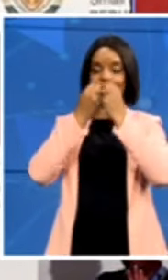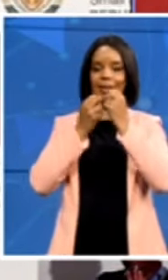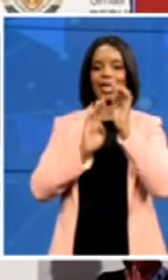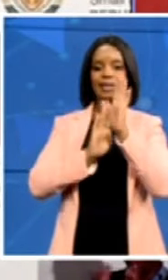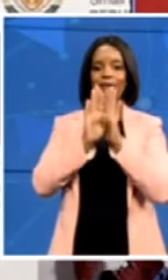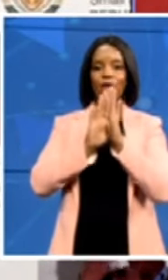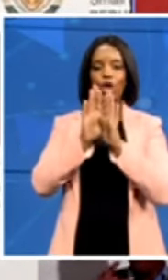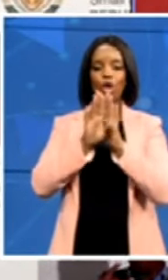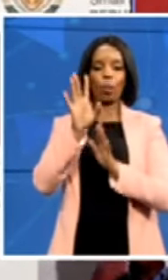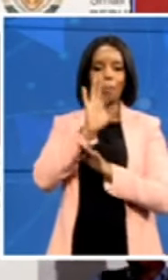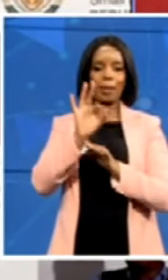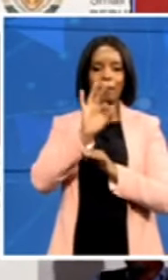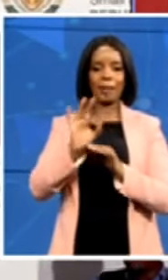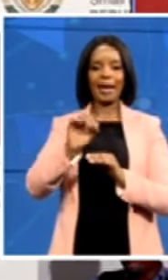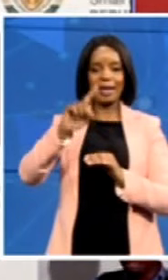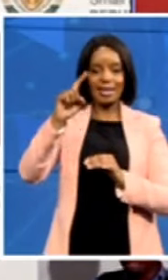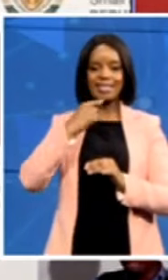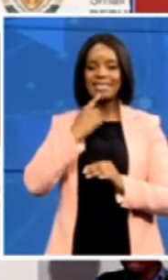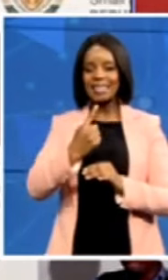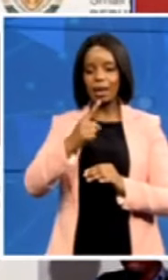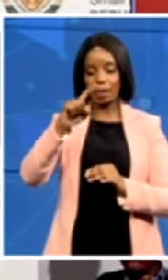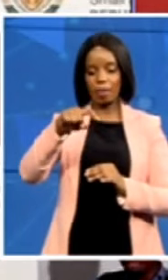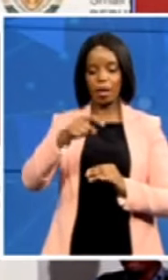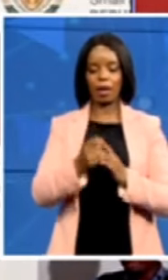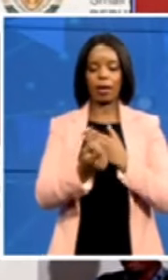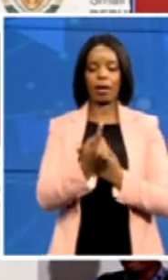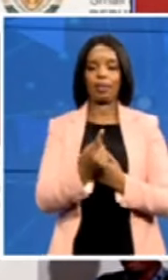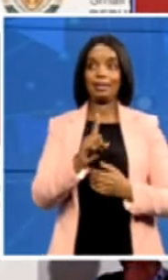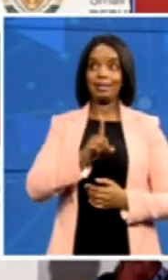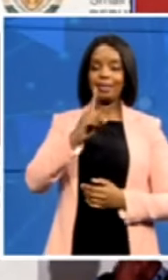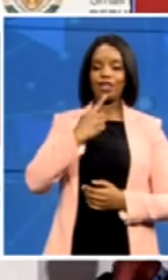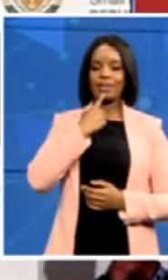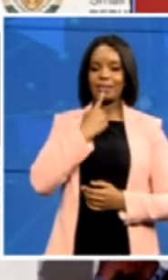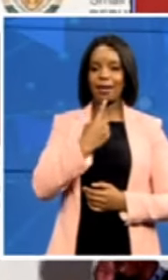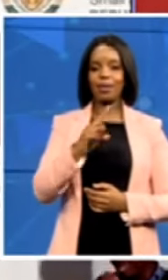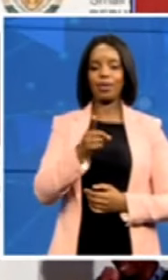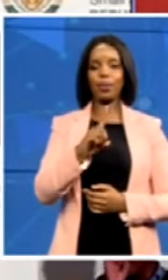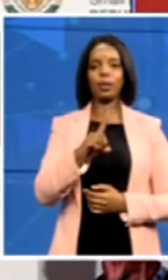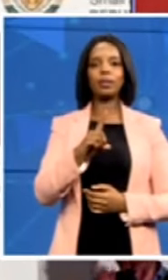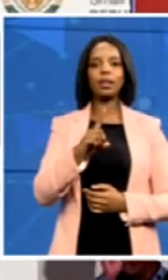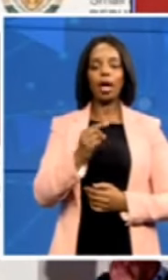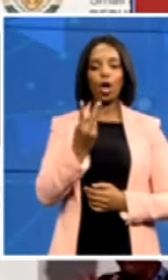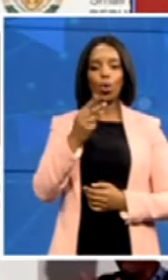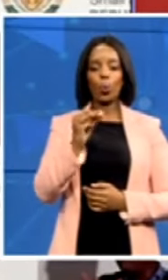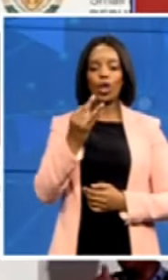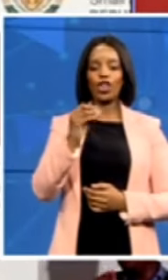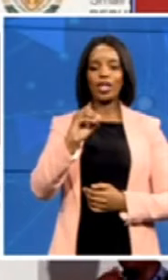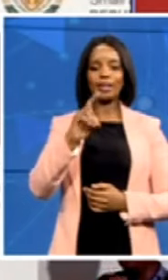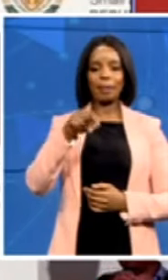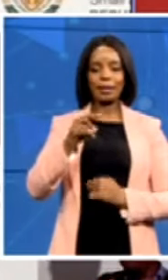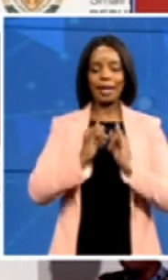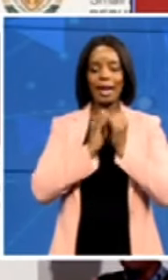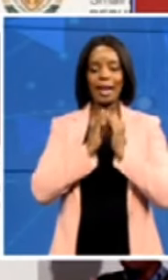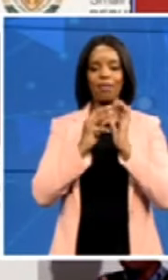National Development Plan says by 2030, at least 11 million jobs should be created. And out of those, 9